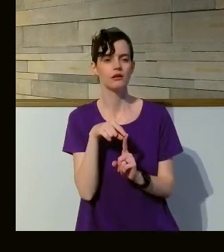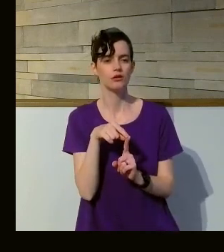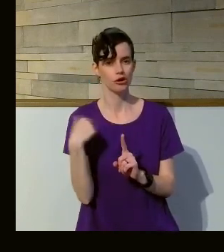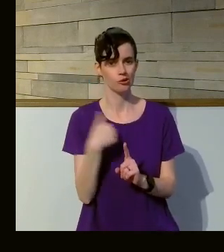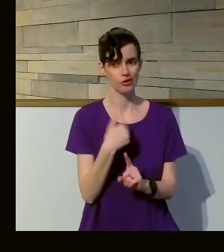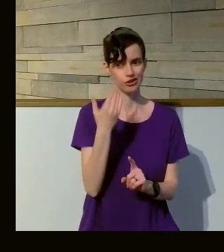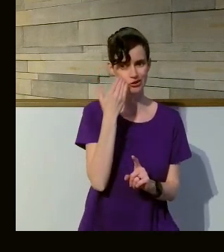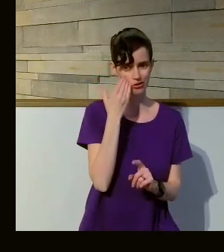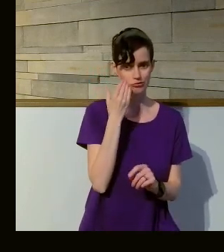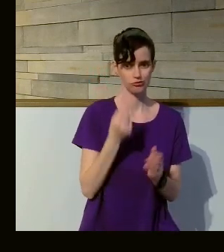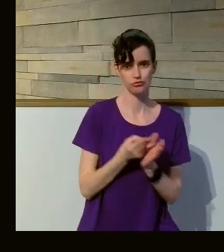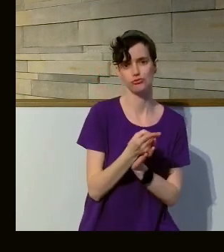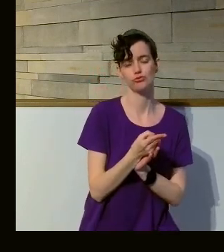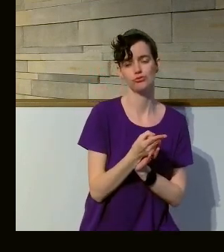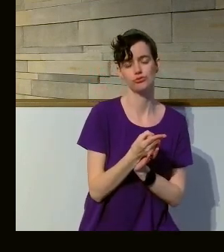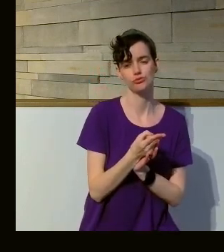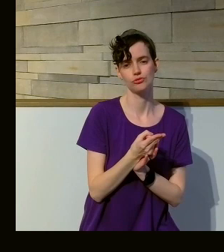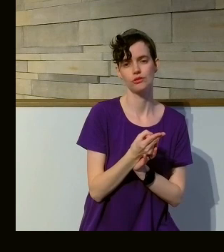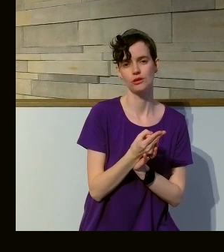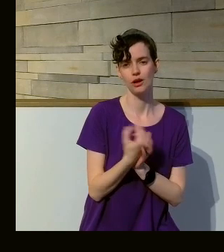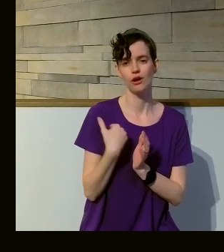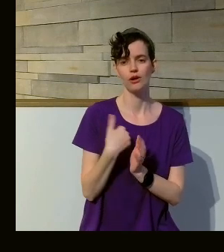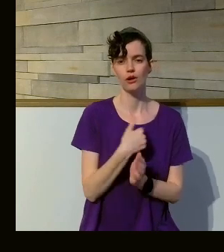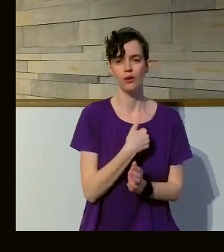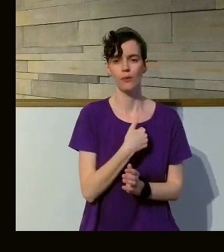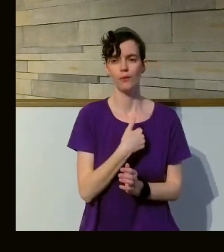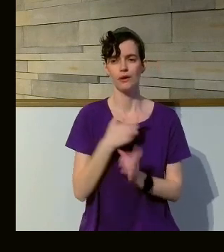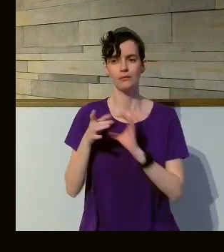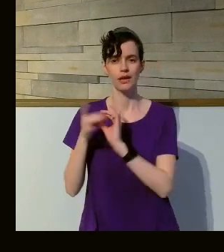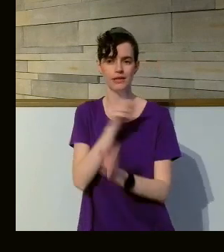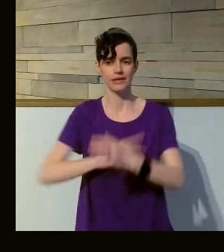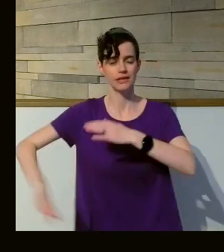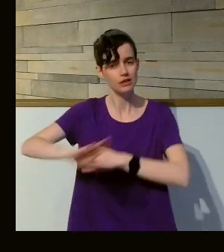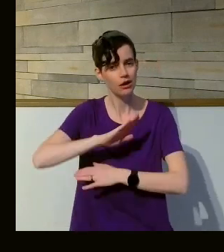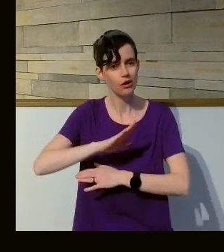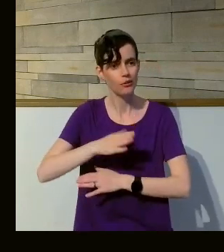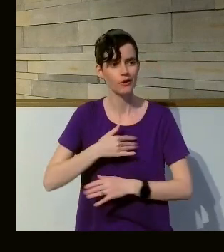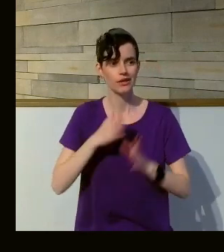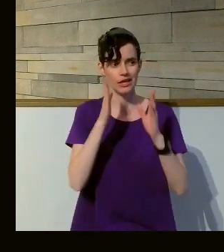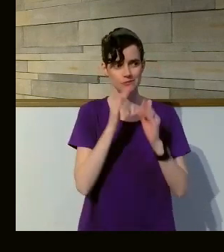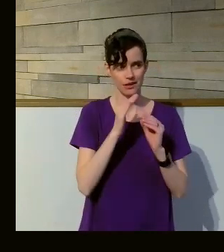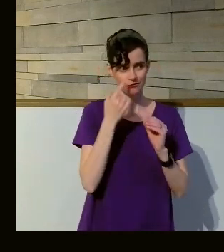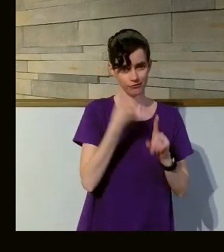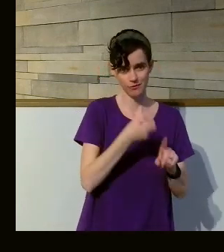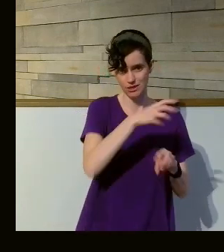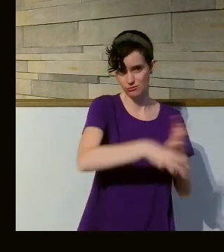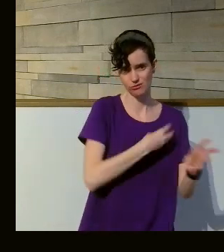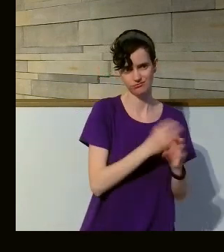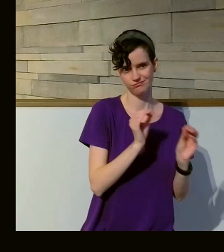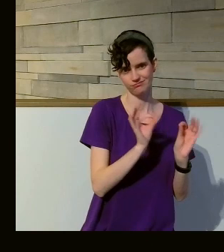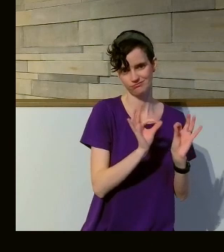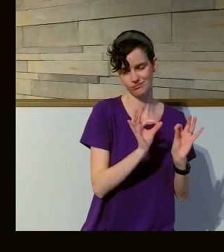we know to be true is that we, quote, kingdom citizens expect little from this world and place